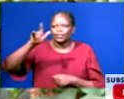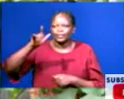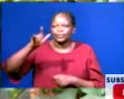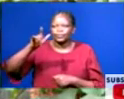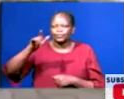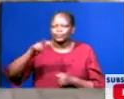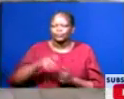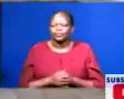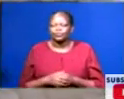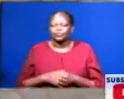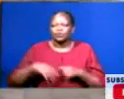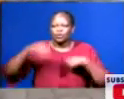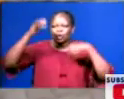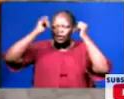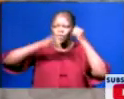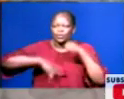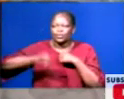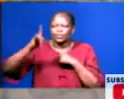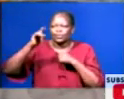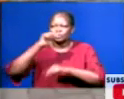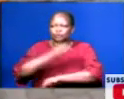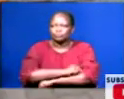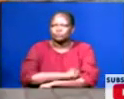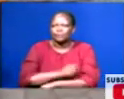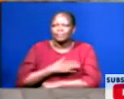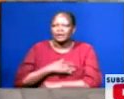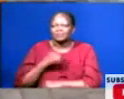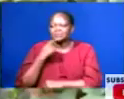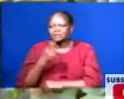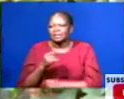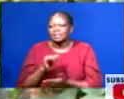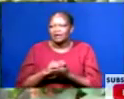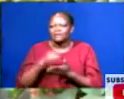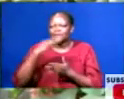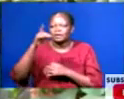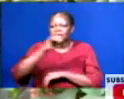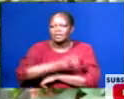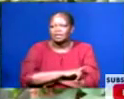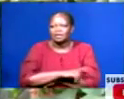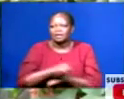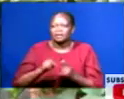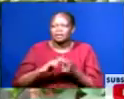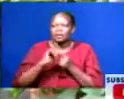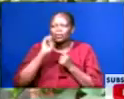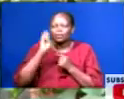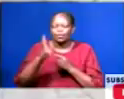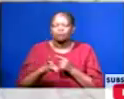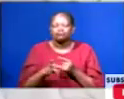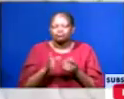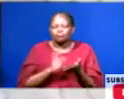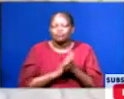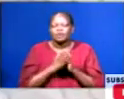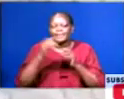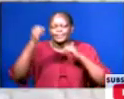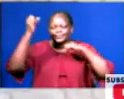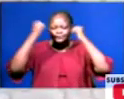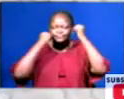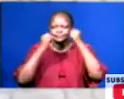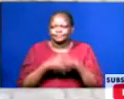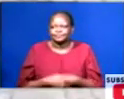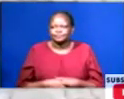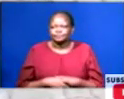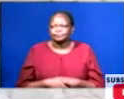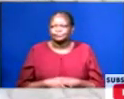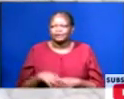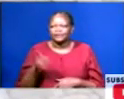military aircraft flying over our school. And I kept saying, someday I will get into these military aircraft. On